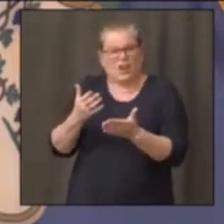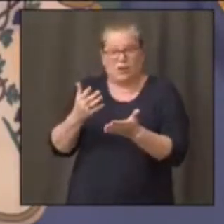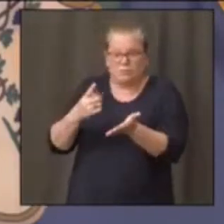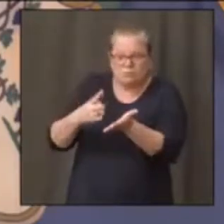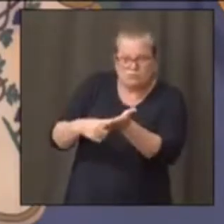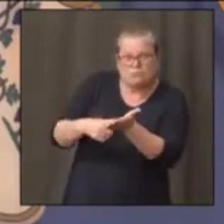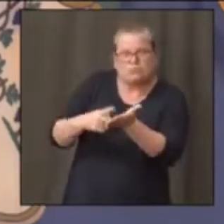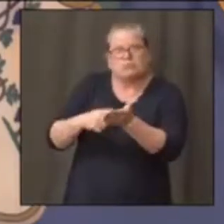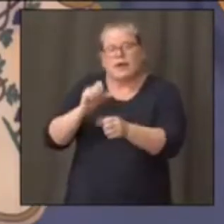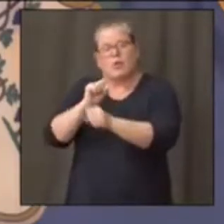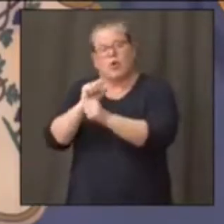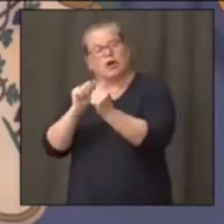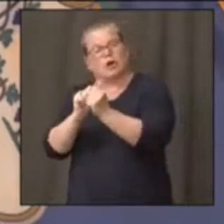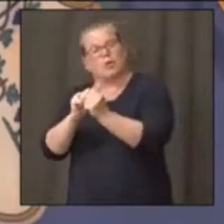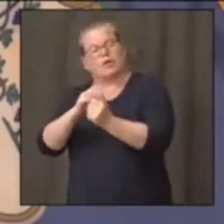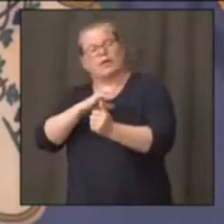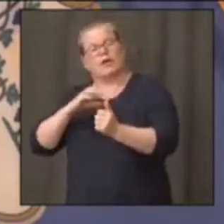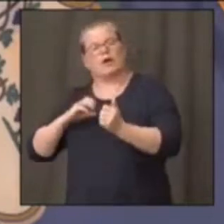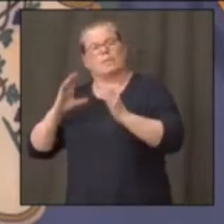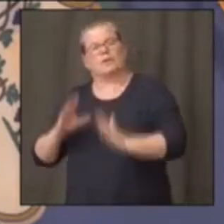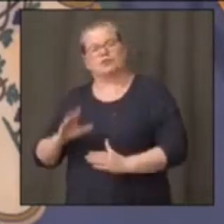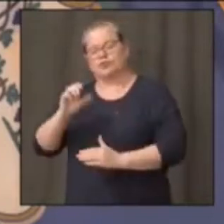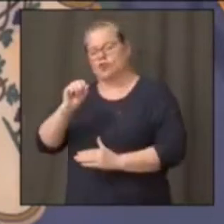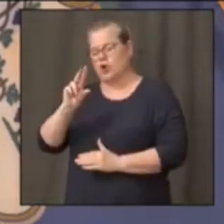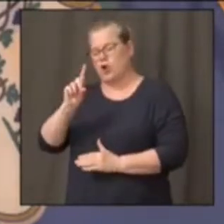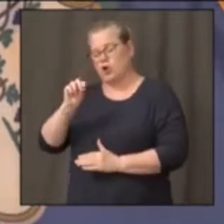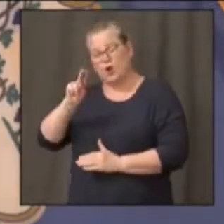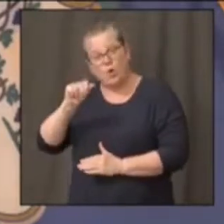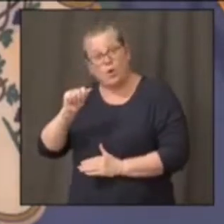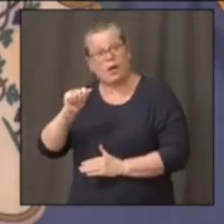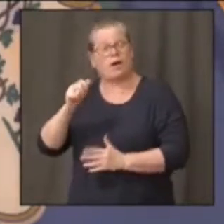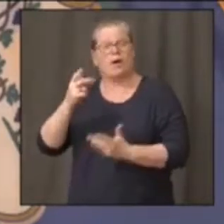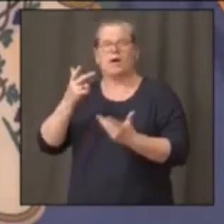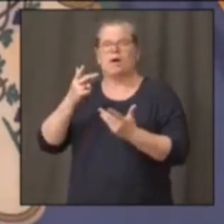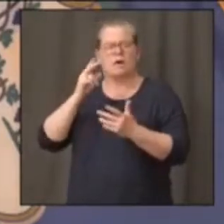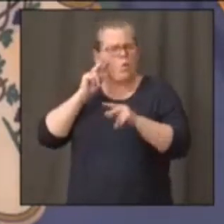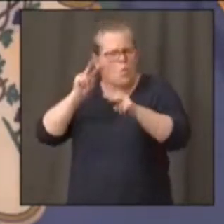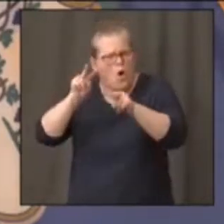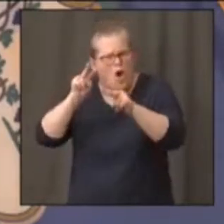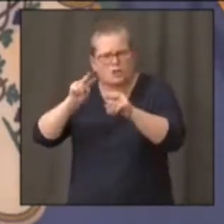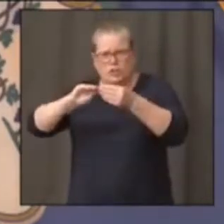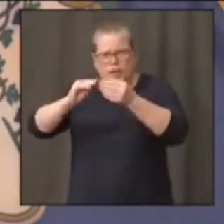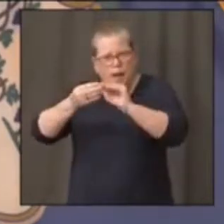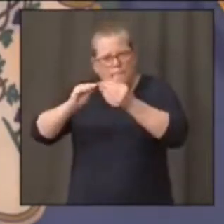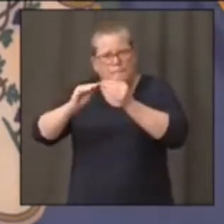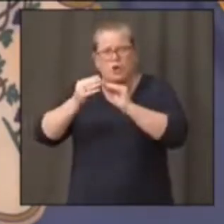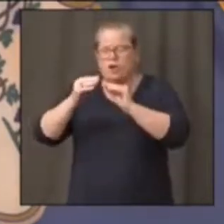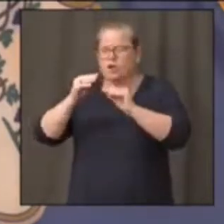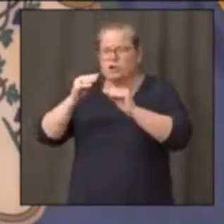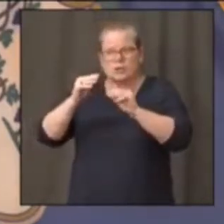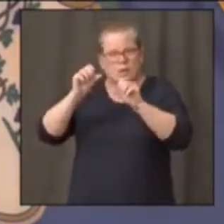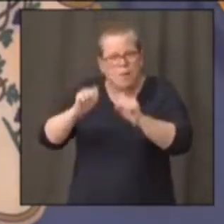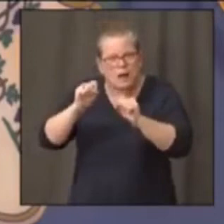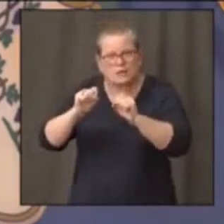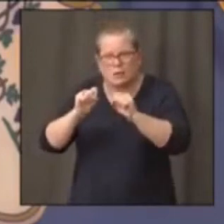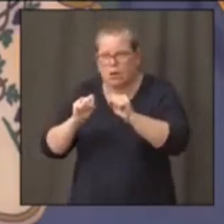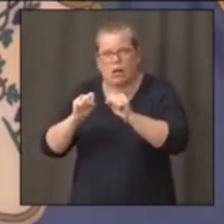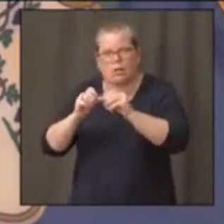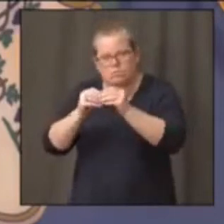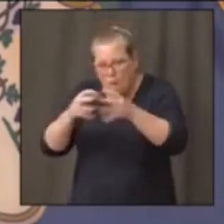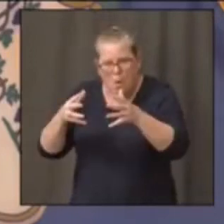following the positivity like a hawk, looking for any potential flare-ups and putting up the flag as